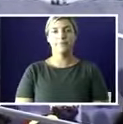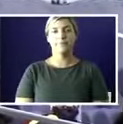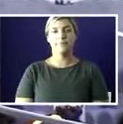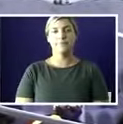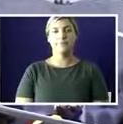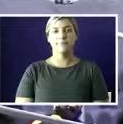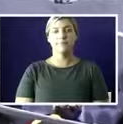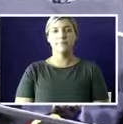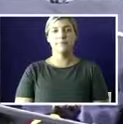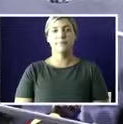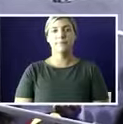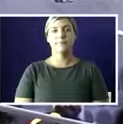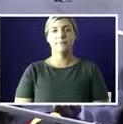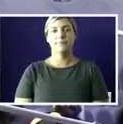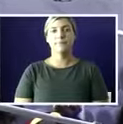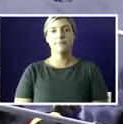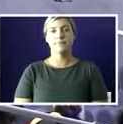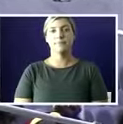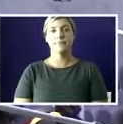Thank you.